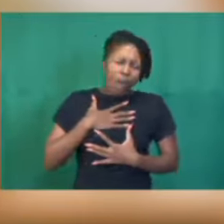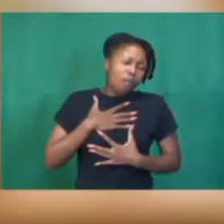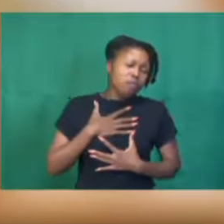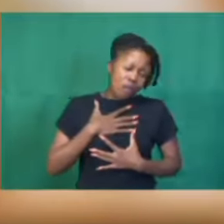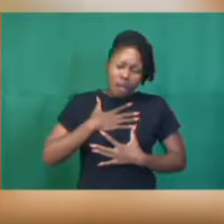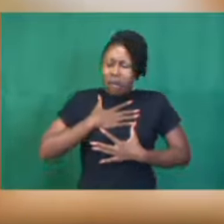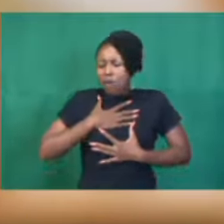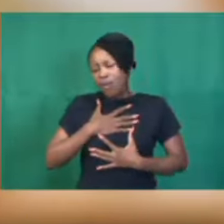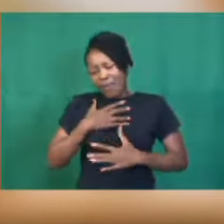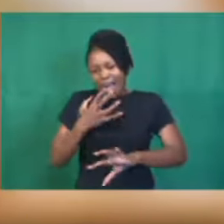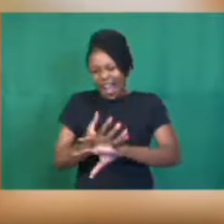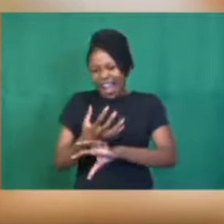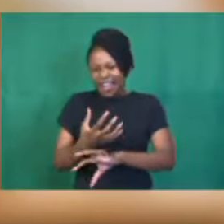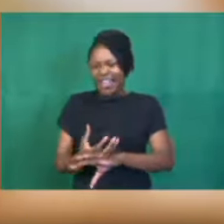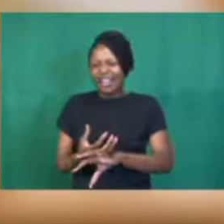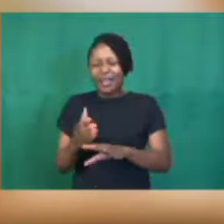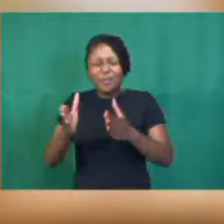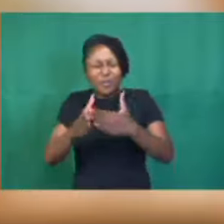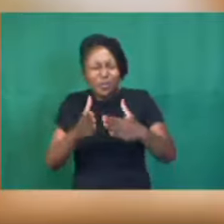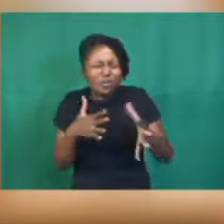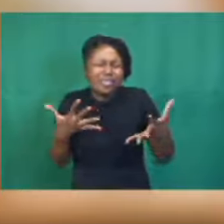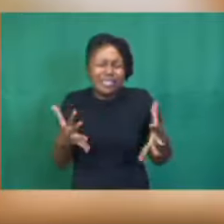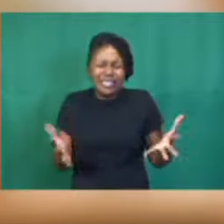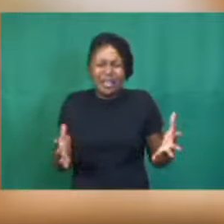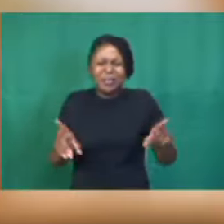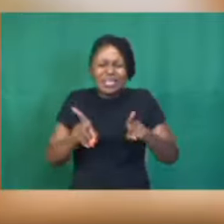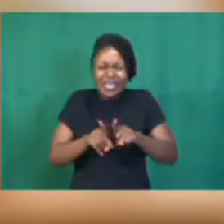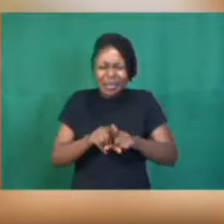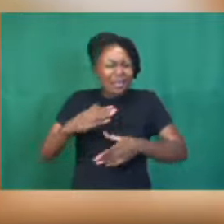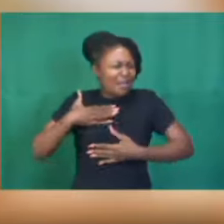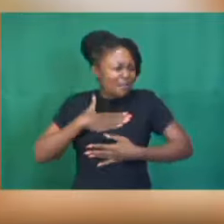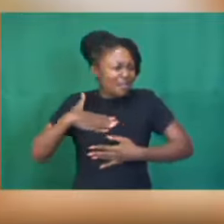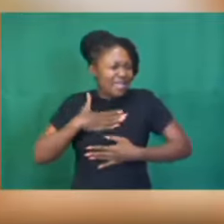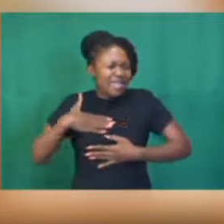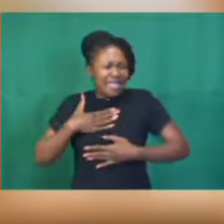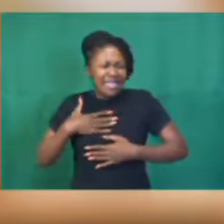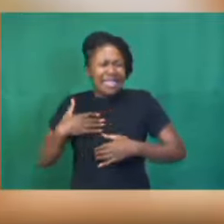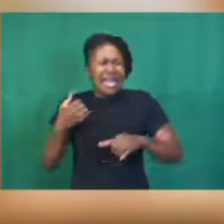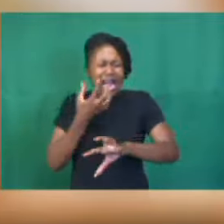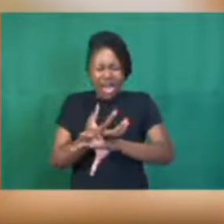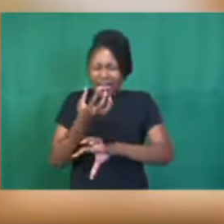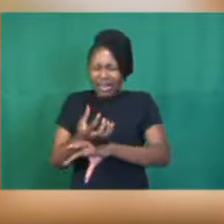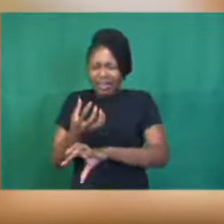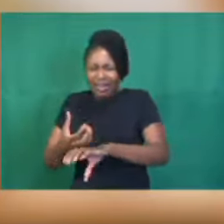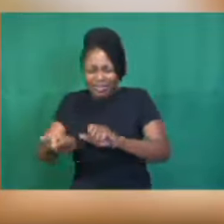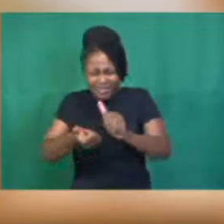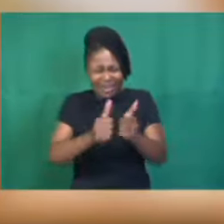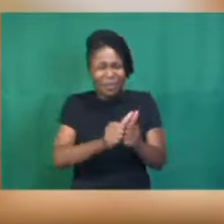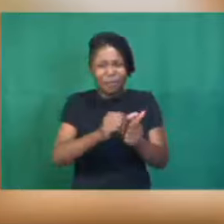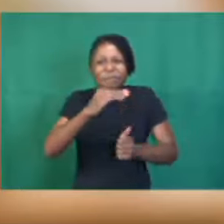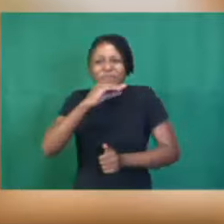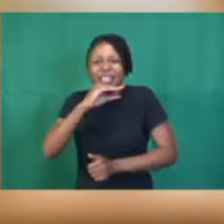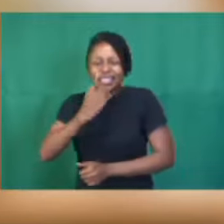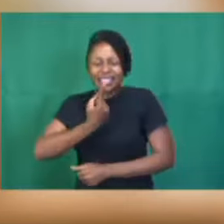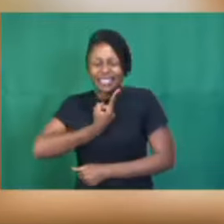you are choking because of the tenseness in the sports field, because of the toughness of the game. Then you find